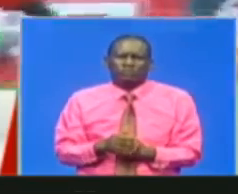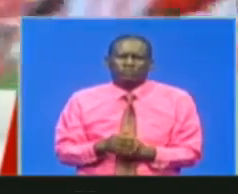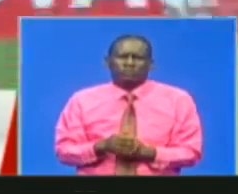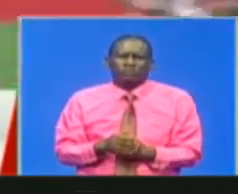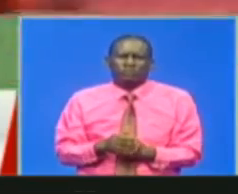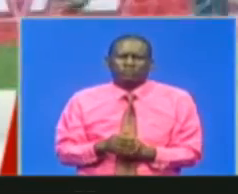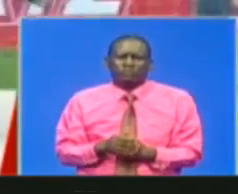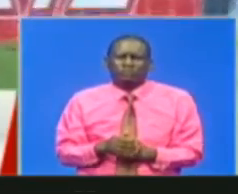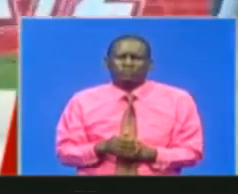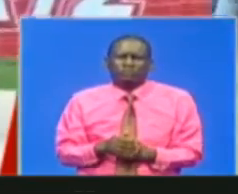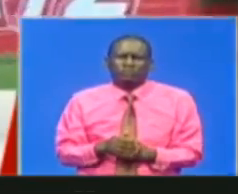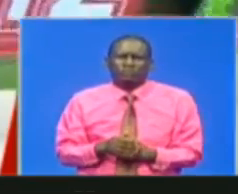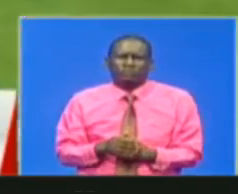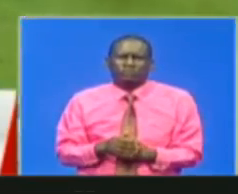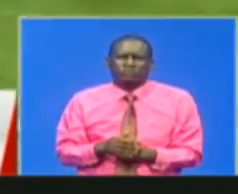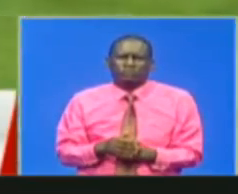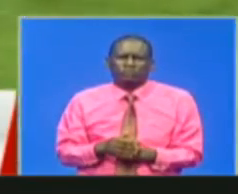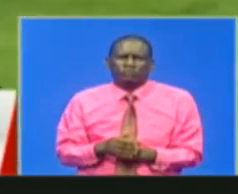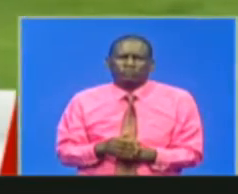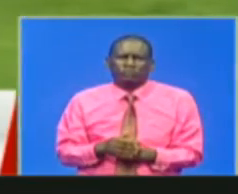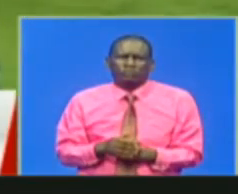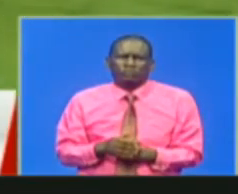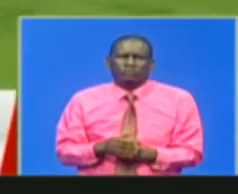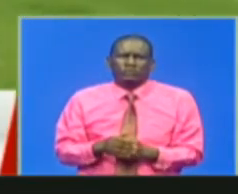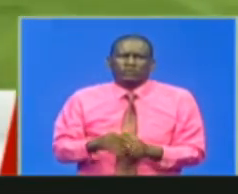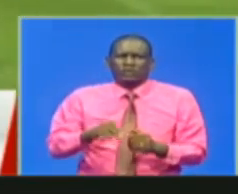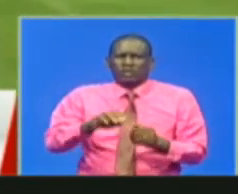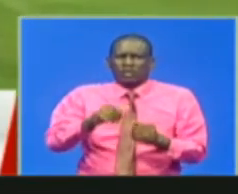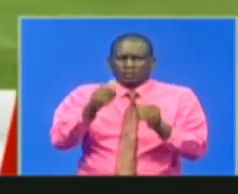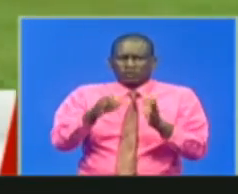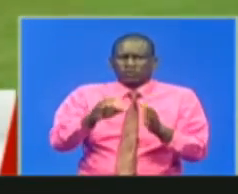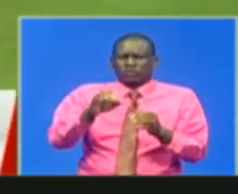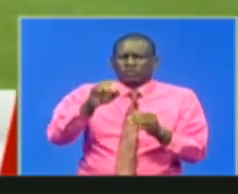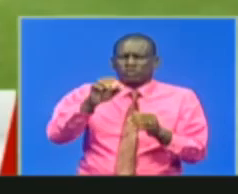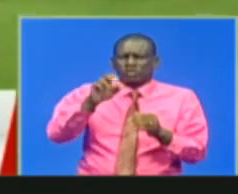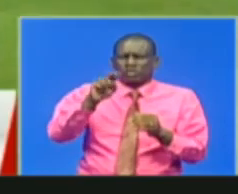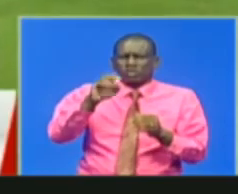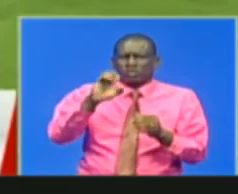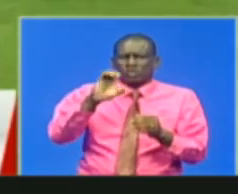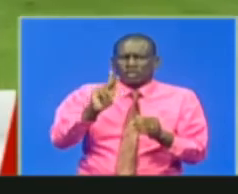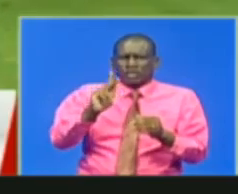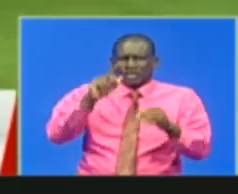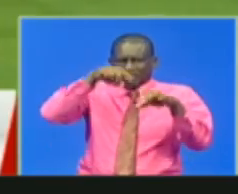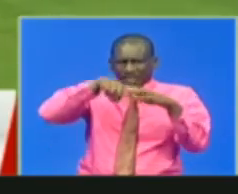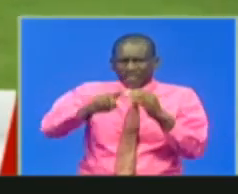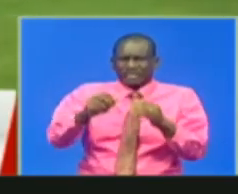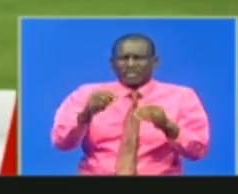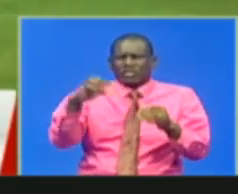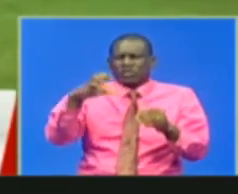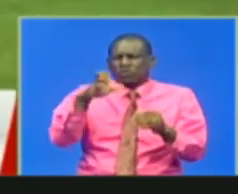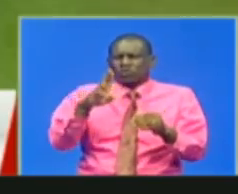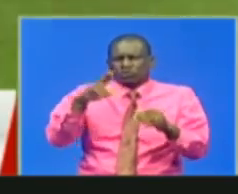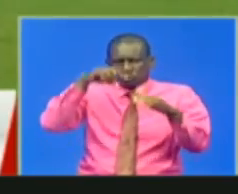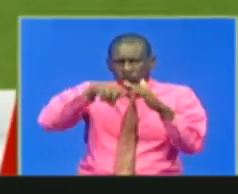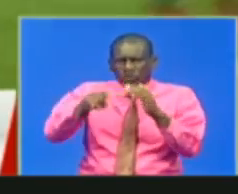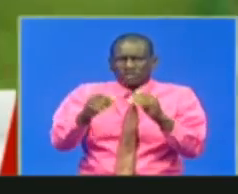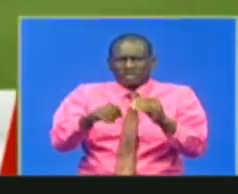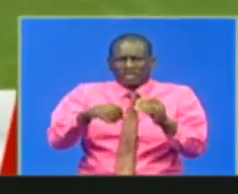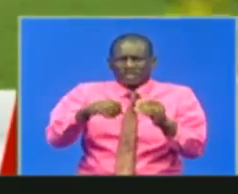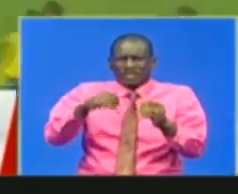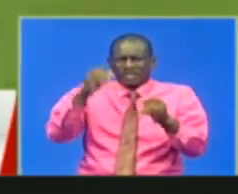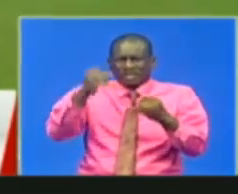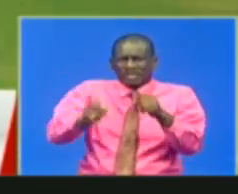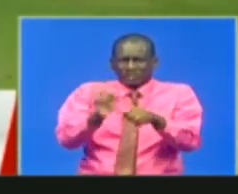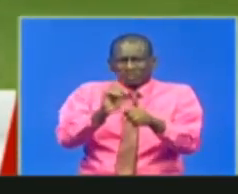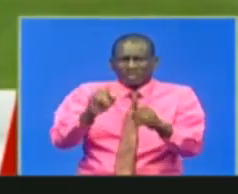Now Charles Mamani must be wondering. Substitute Nicolas Kipkirui scored Gor's consolation goal in injury time after being